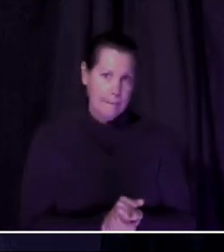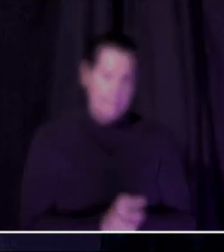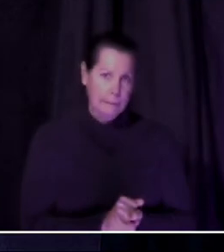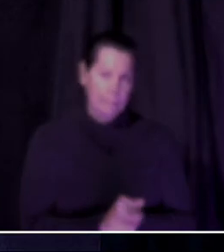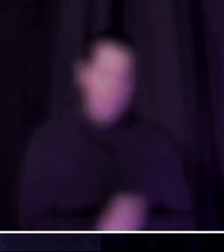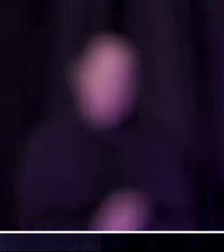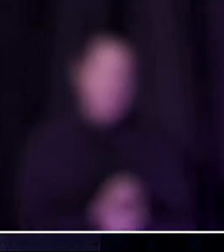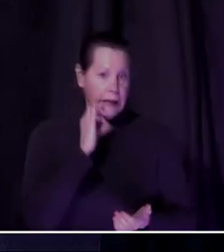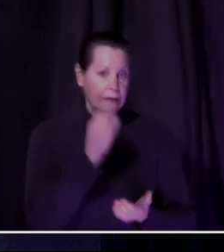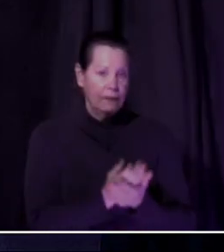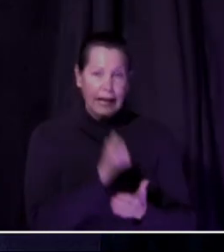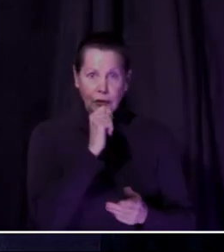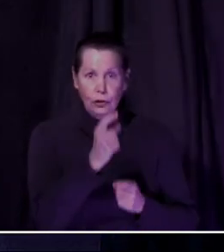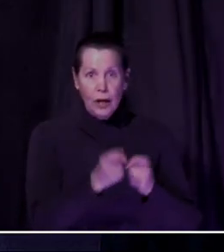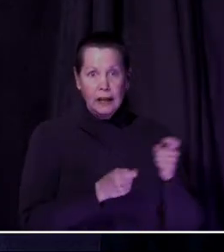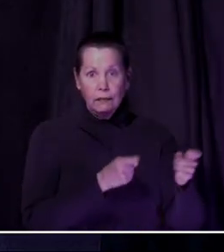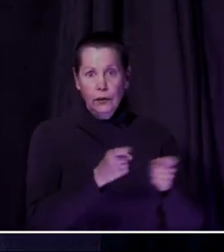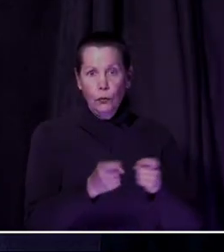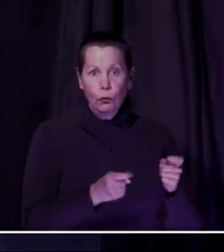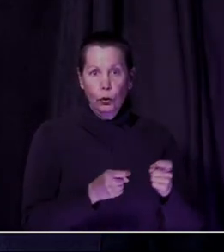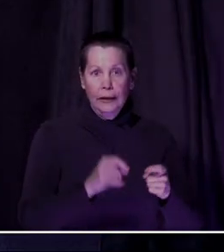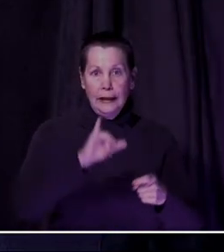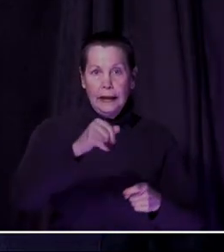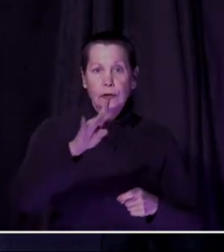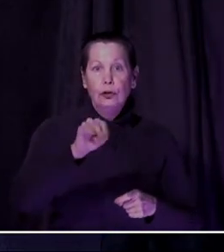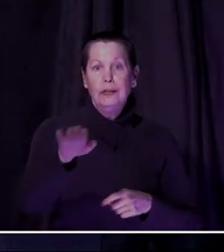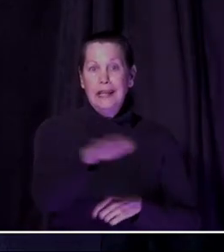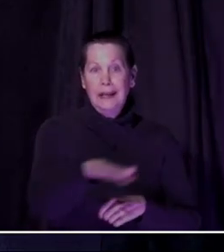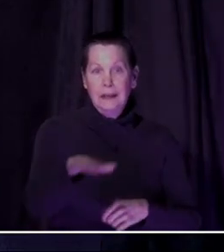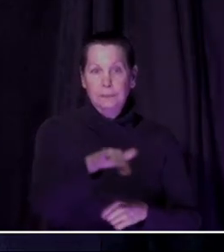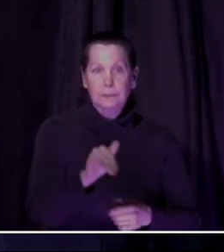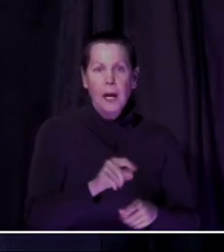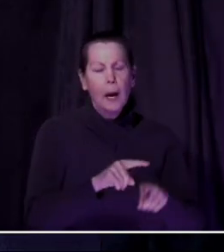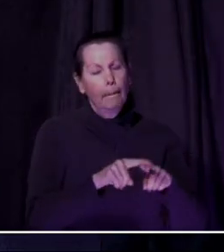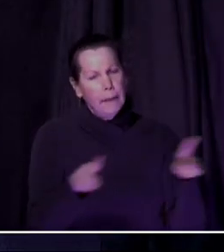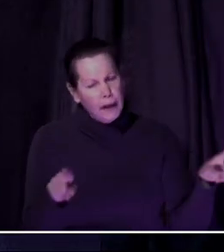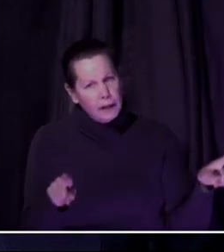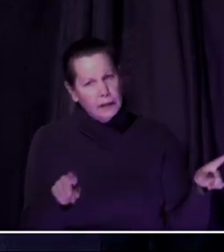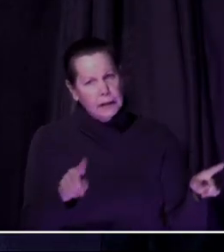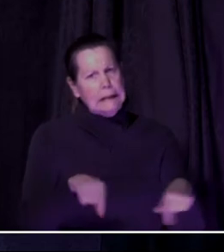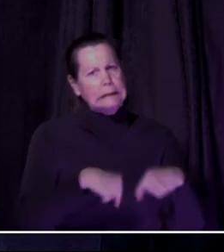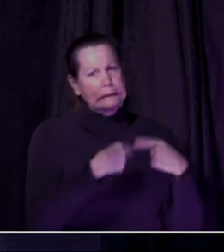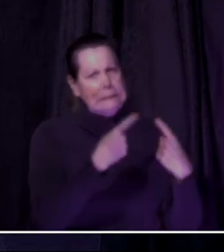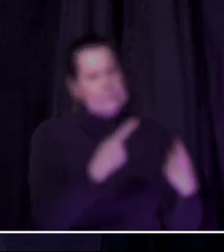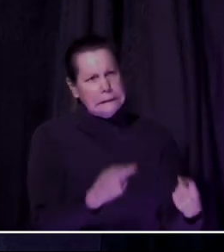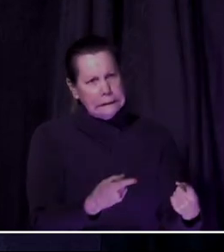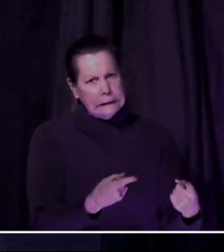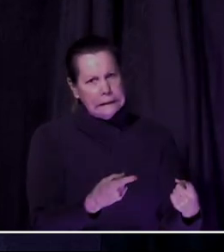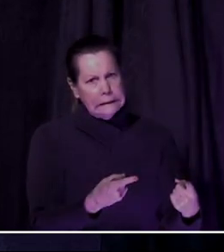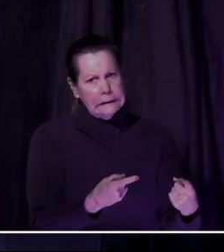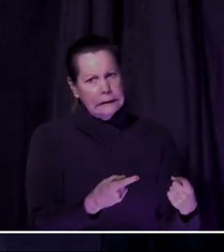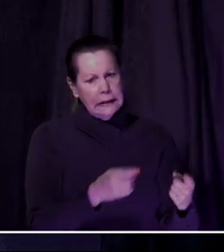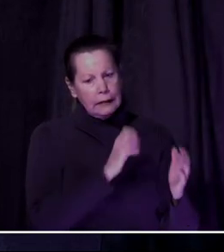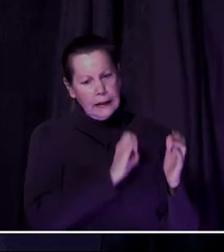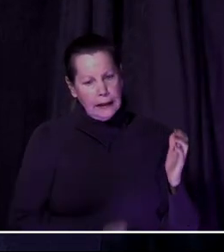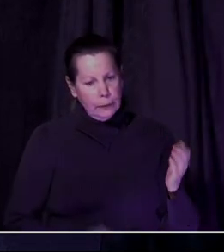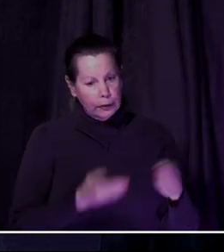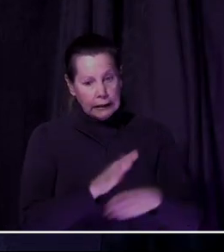Matter of fact, you ain't even ruling within Judea. But since the emperor is allowing you and